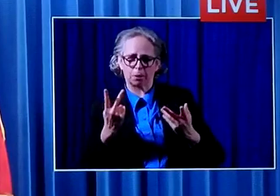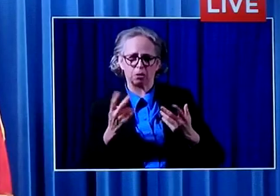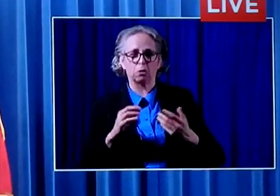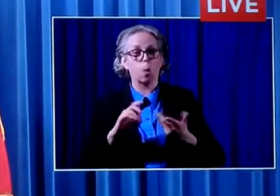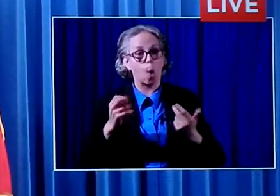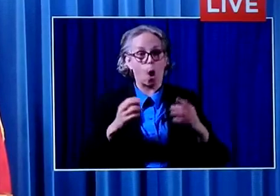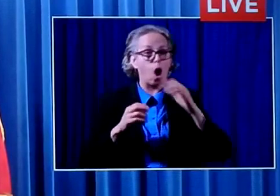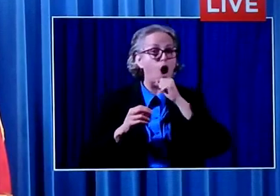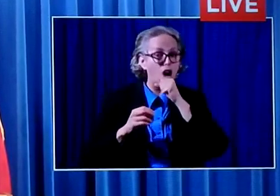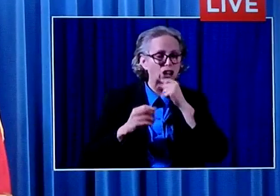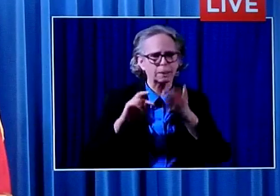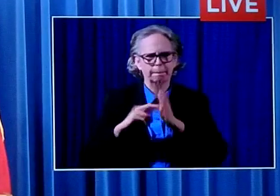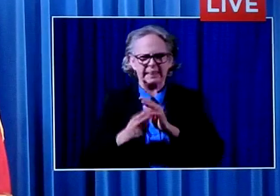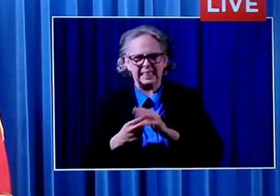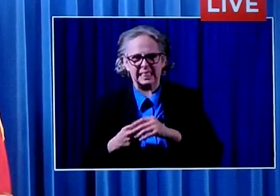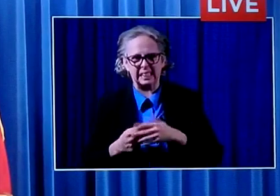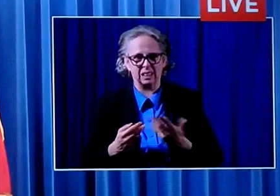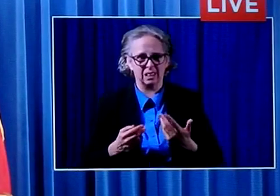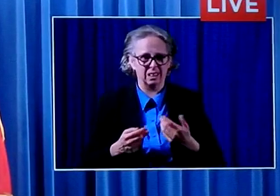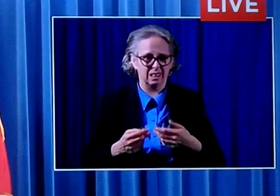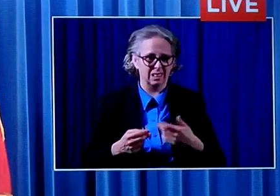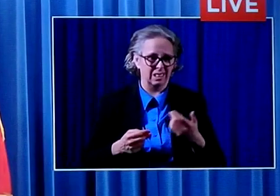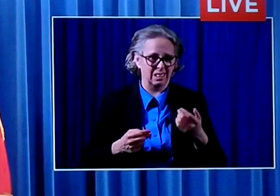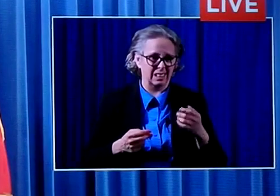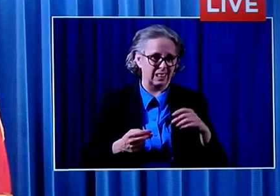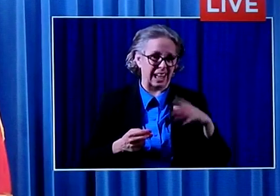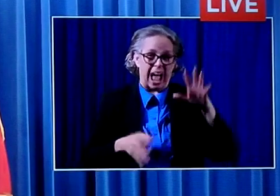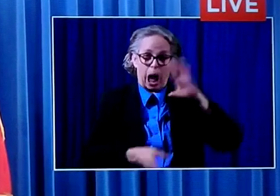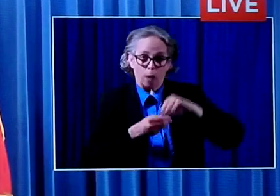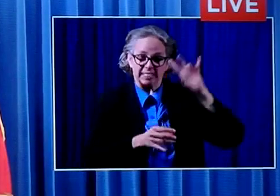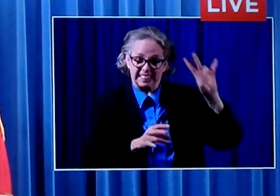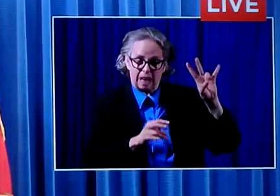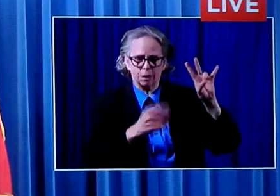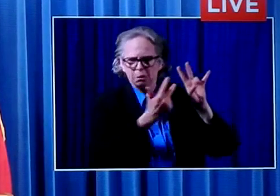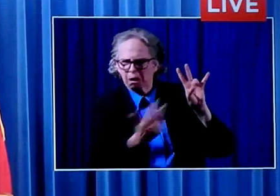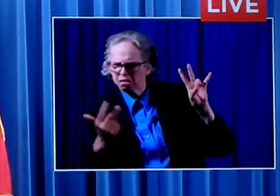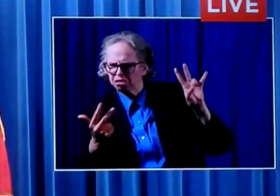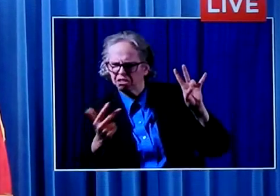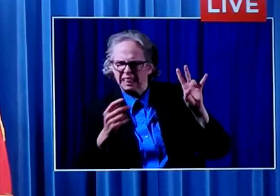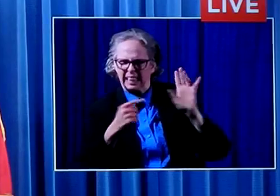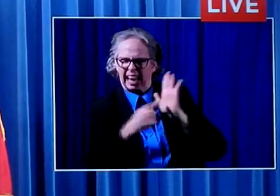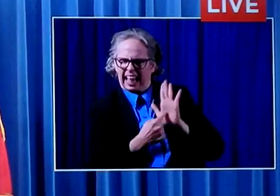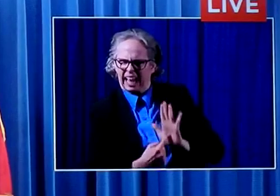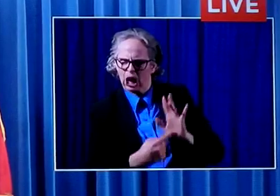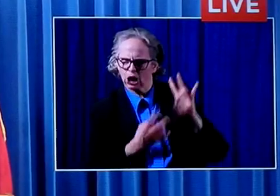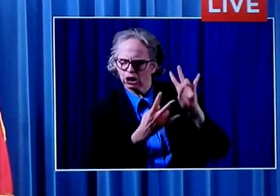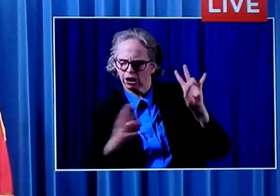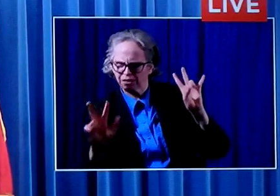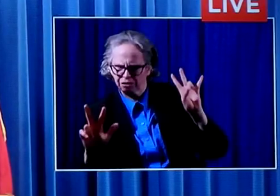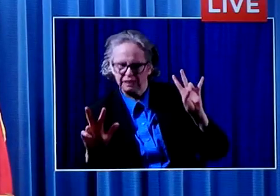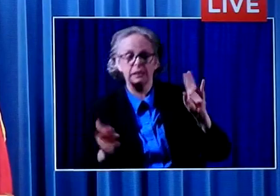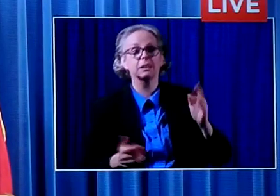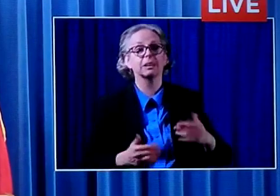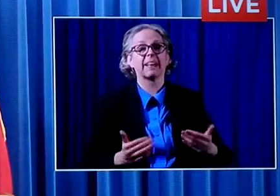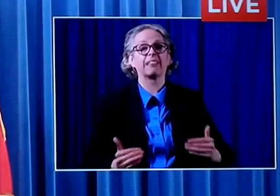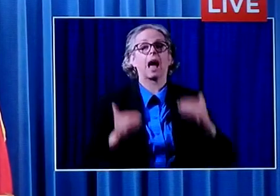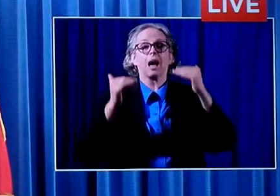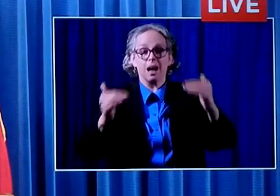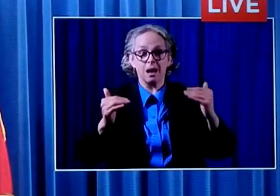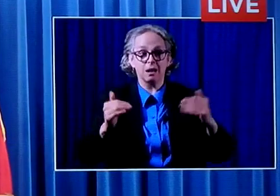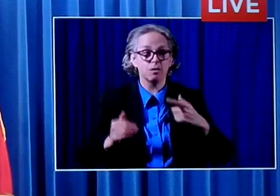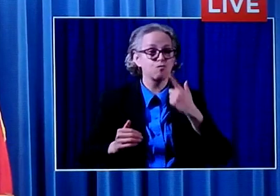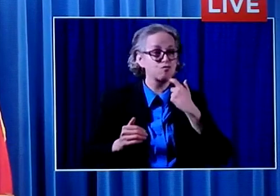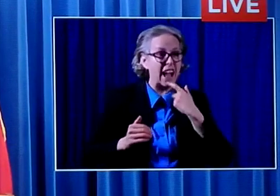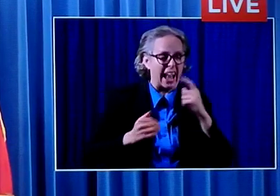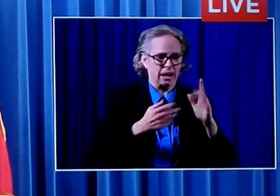3 public health indicators are met. For counties that meet 4 to 5 indicators, they're listed as Level 3, which is the red